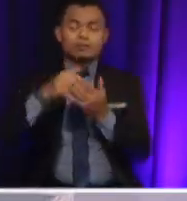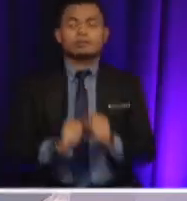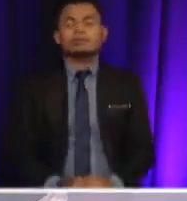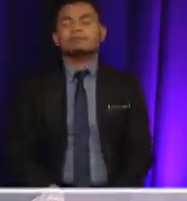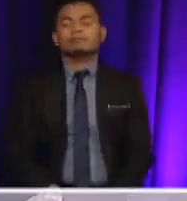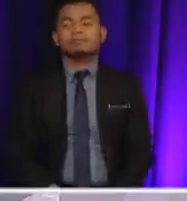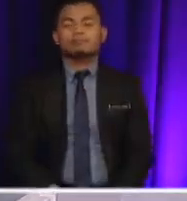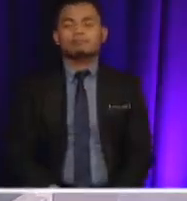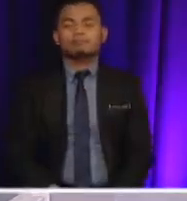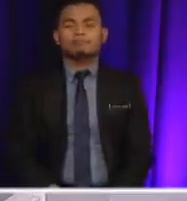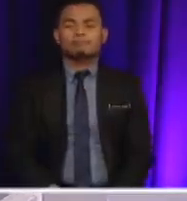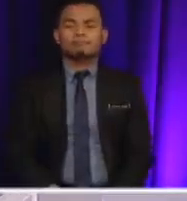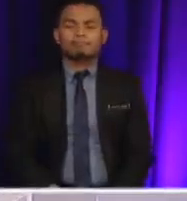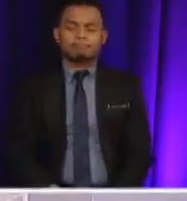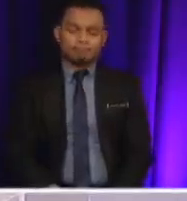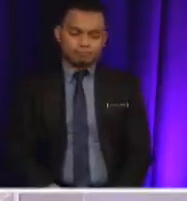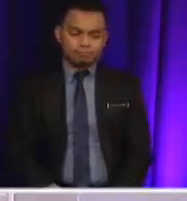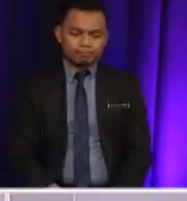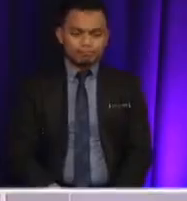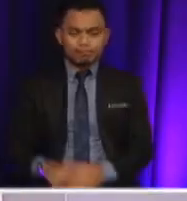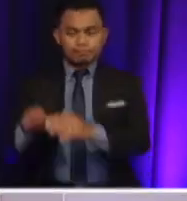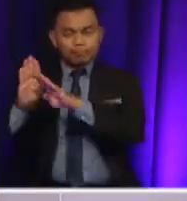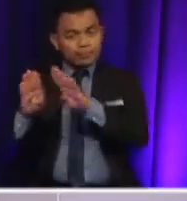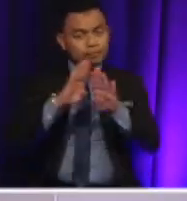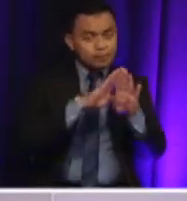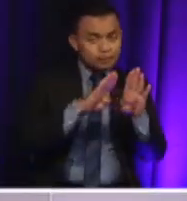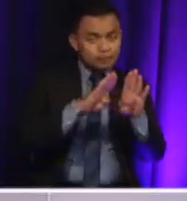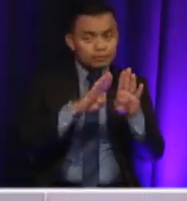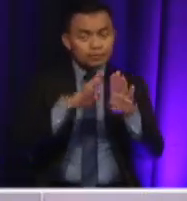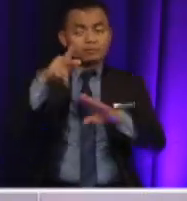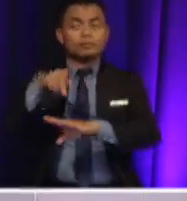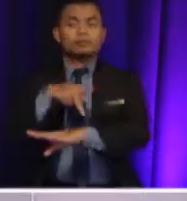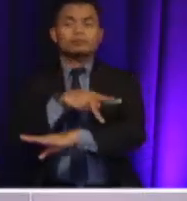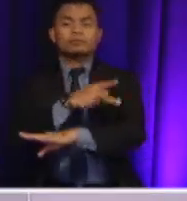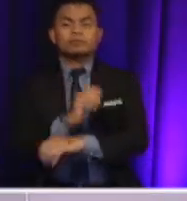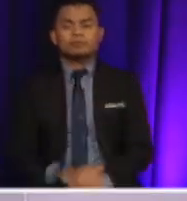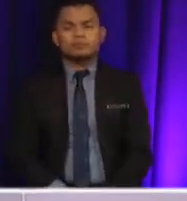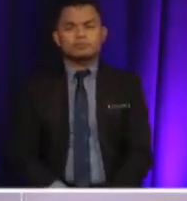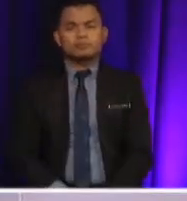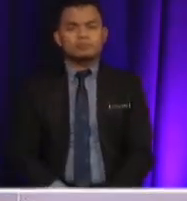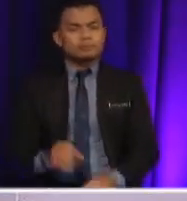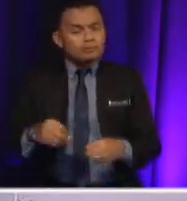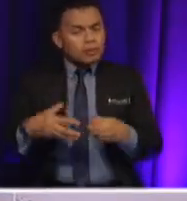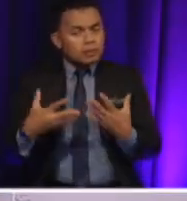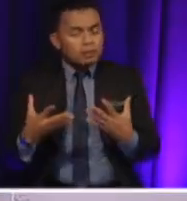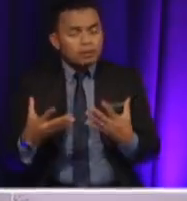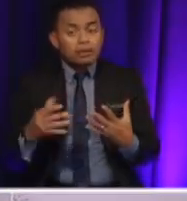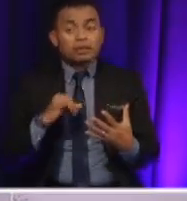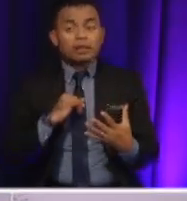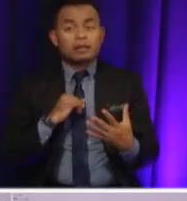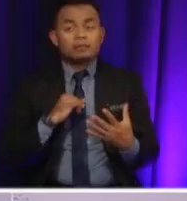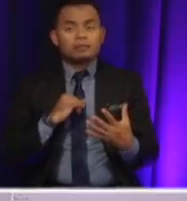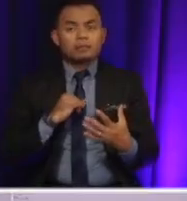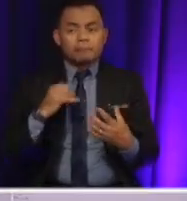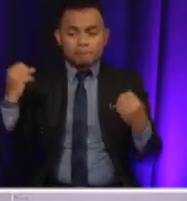right. Shall I compare thee to a summer's day? Thou art more lovely and more